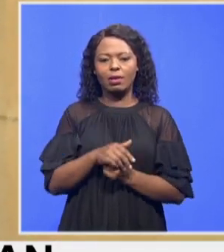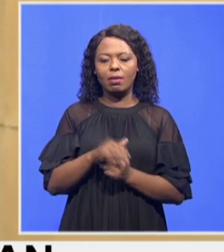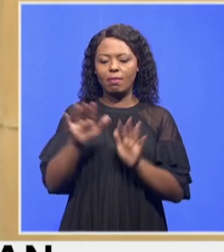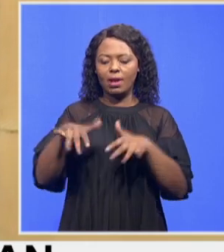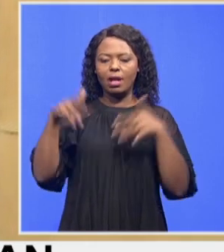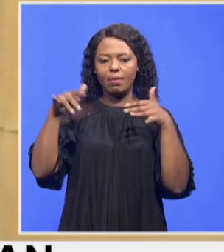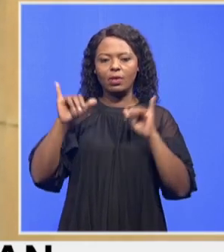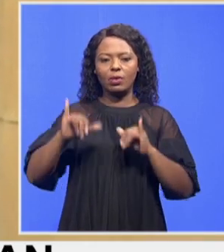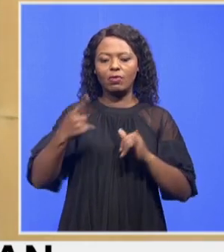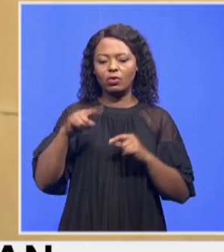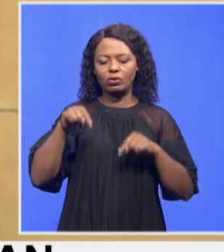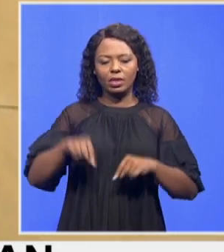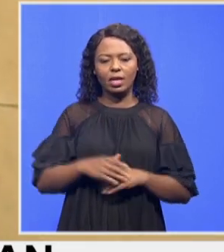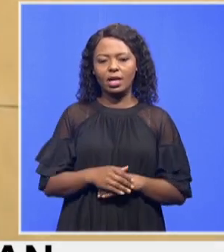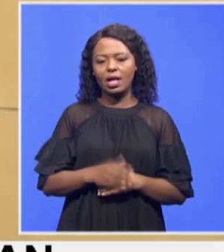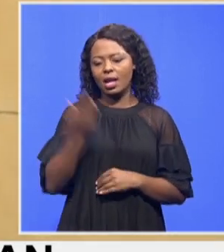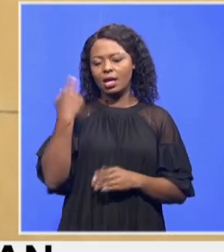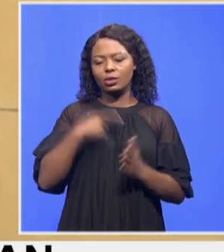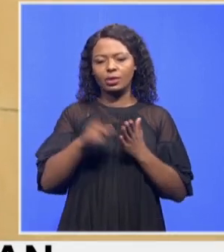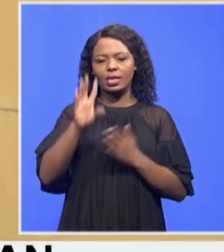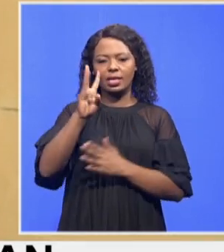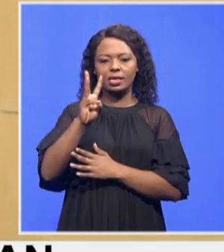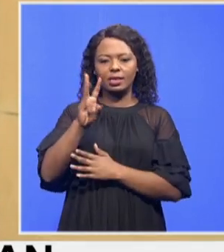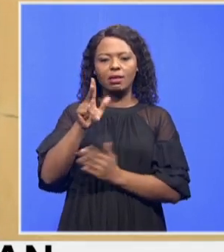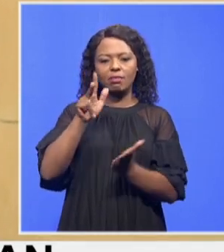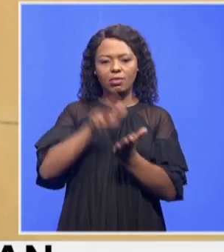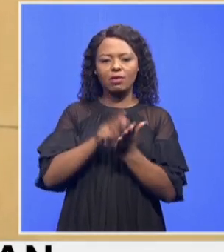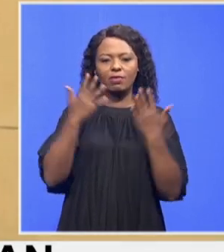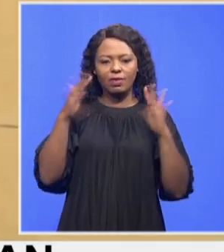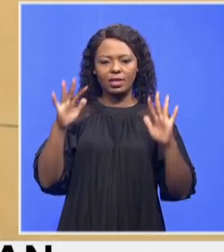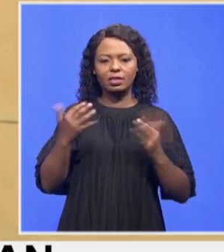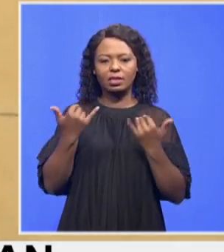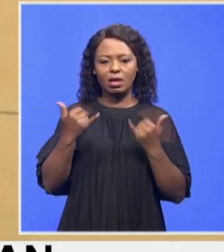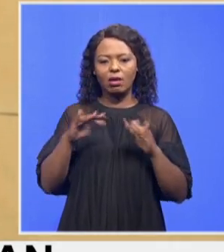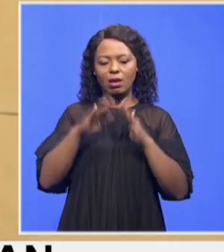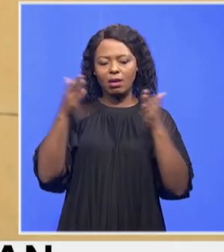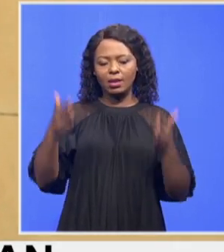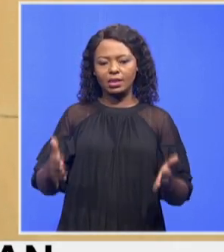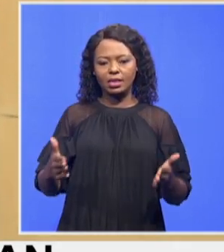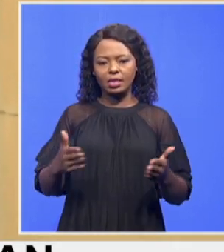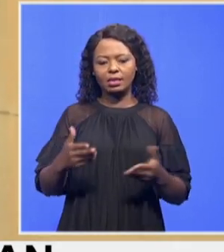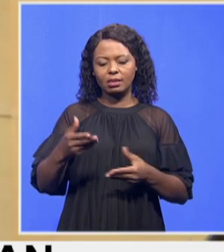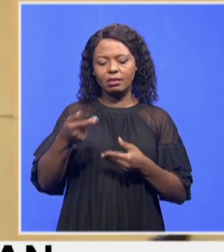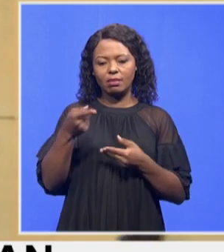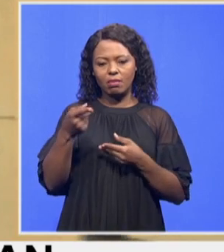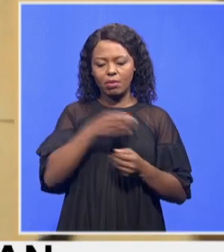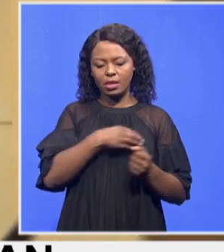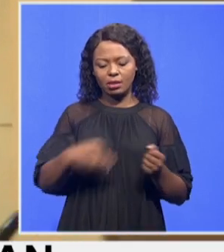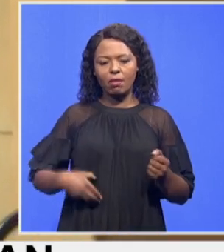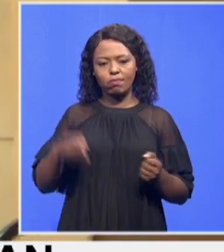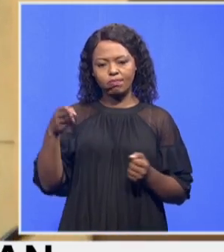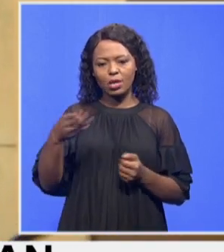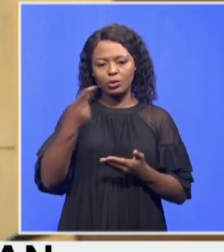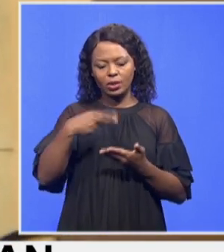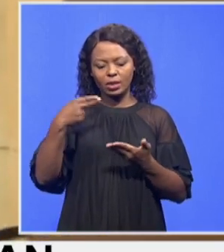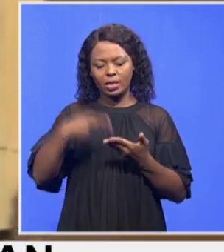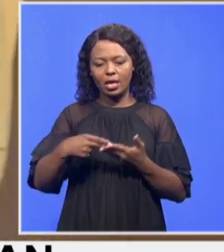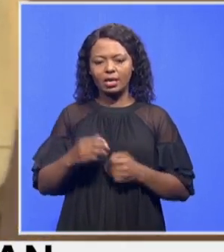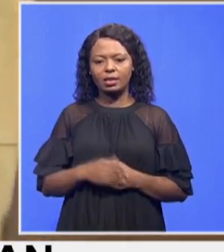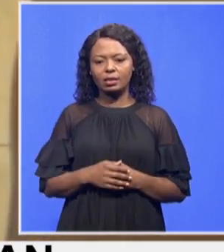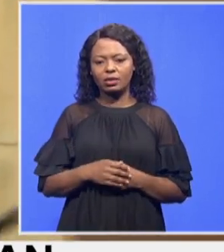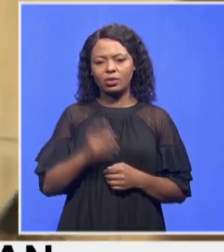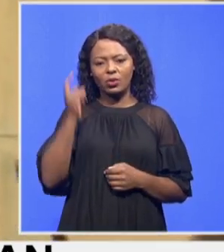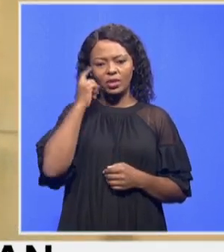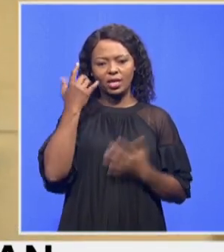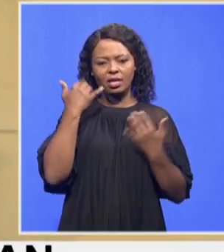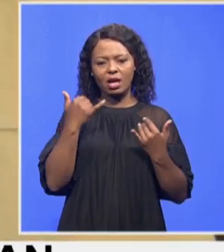passed it last week, Thursday. As I'm speaking, it is on the president's desk to sign it into law. When are you anticipating that the president may sign it into